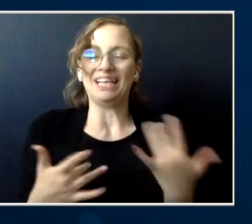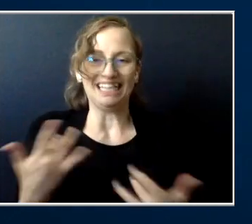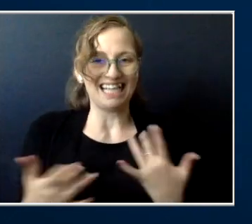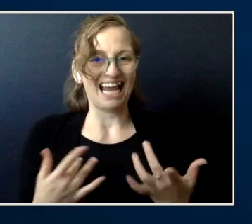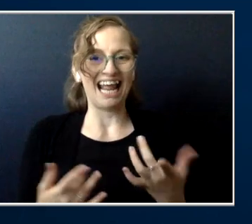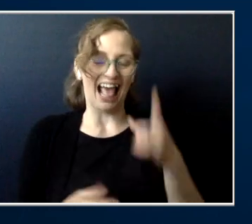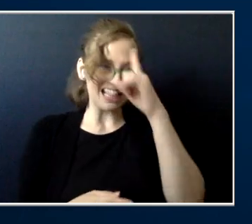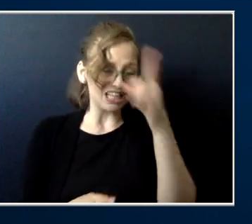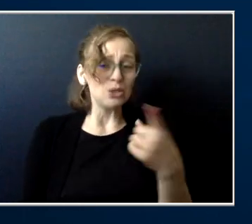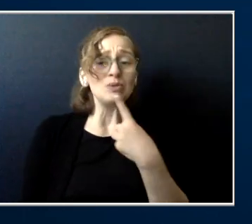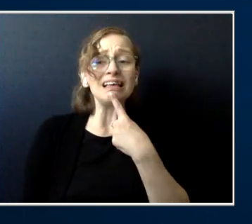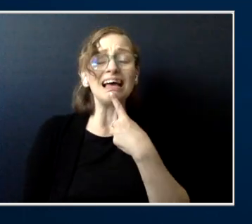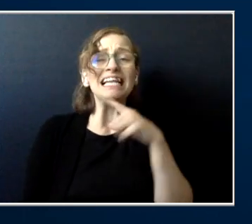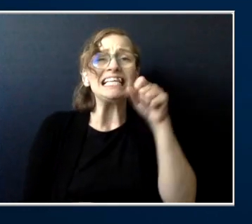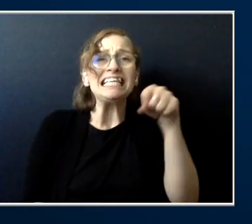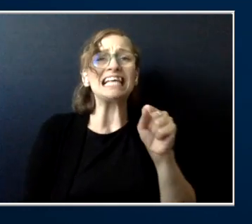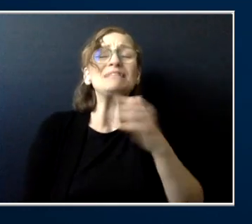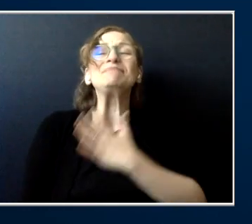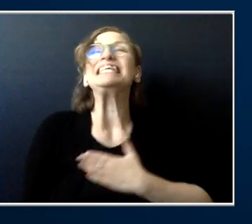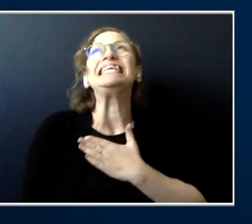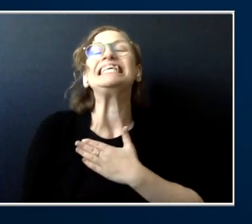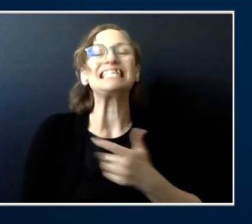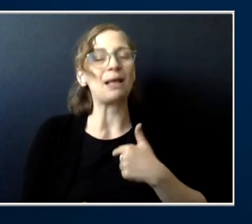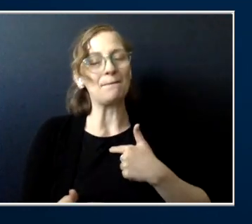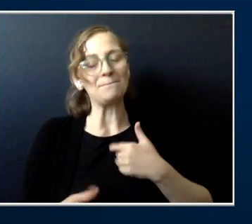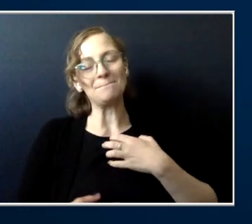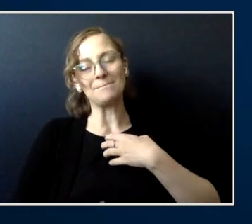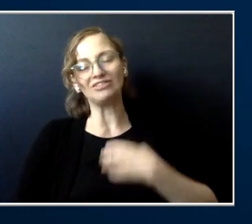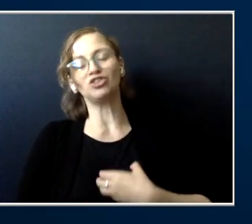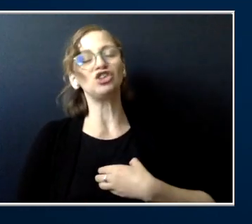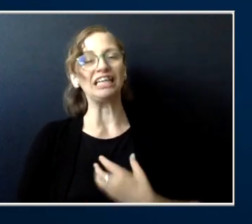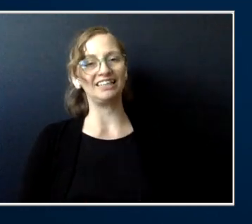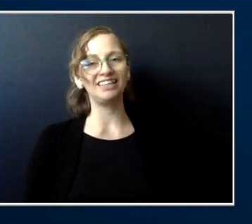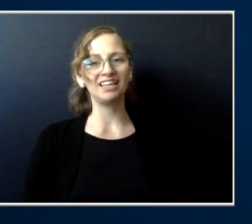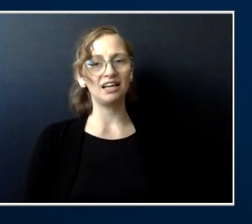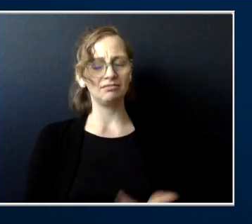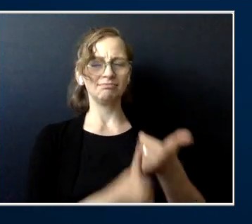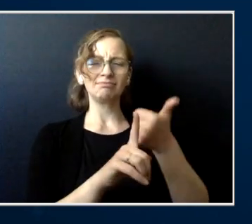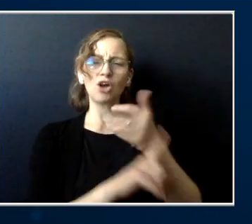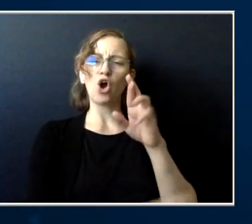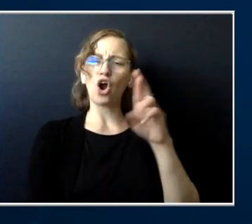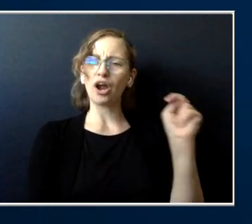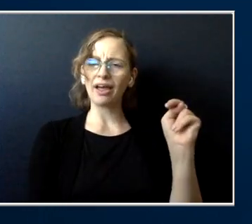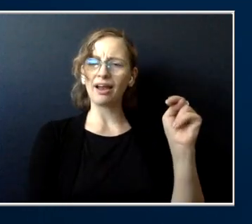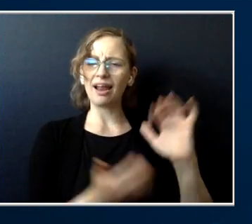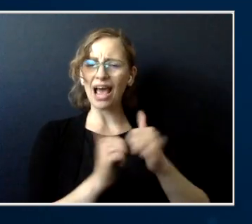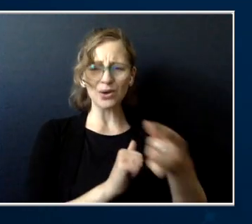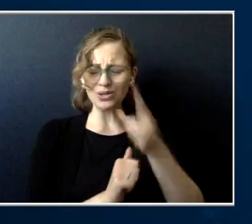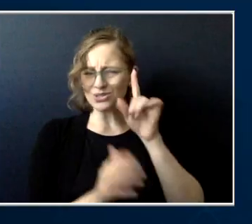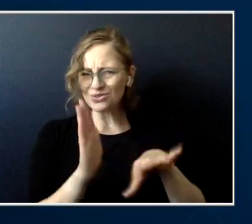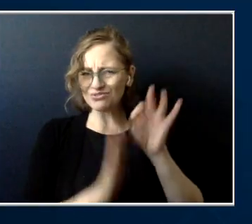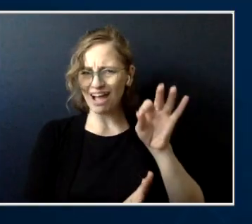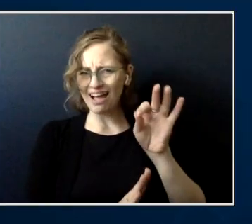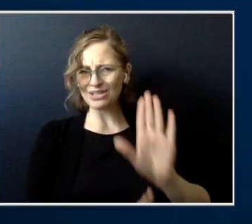please, I'm passionate about this. As an RN, how did you discover that this was your passion?